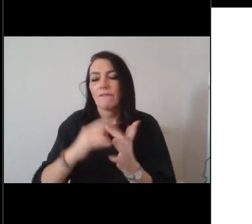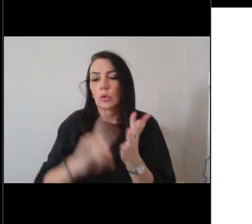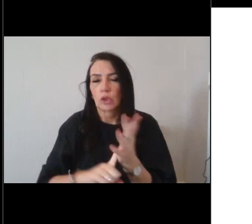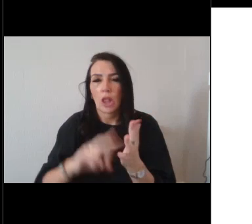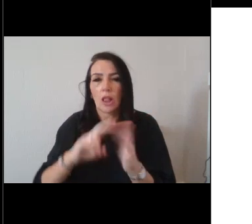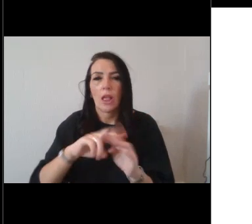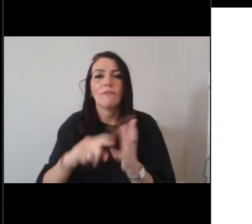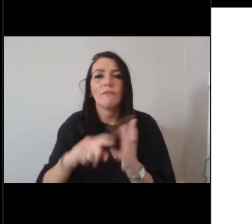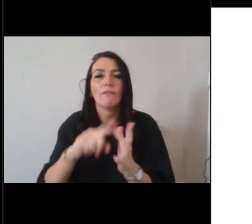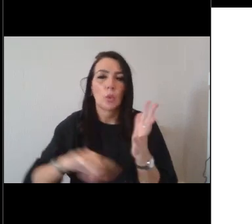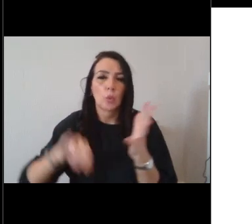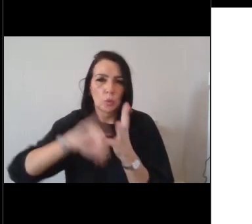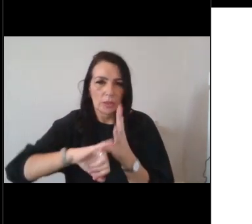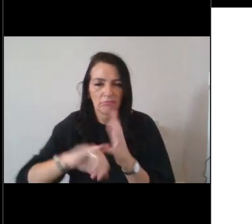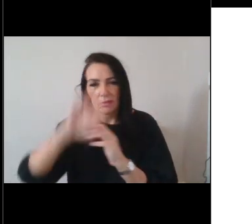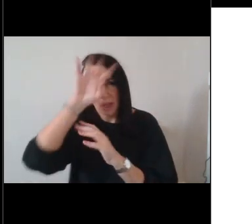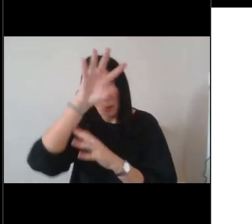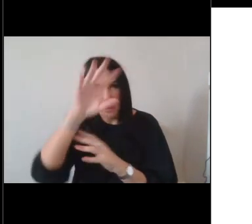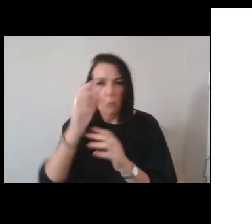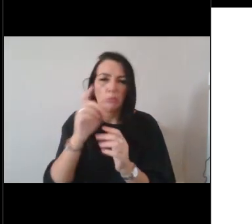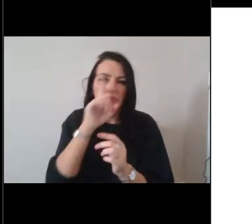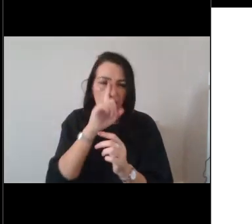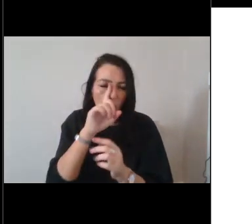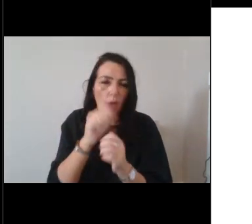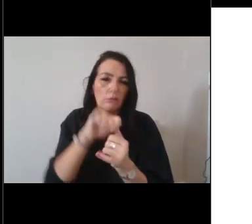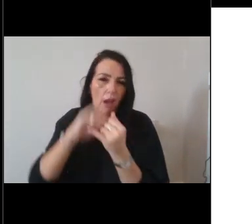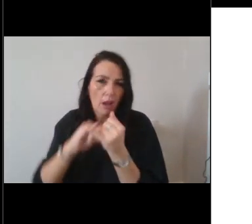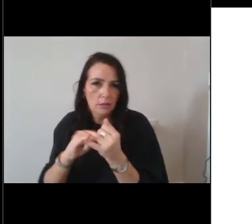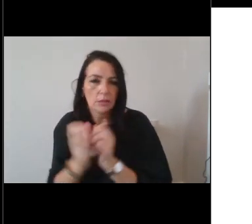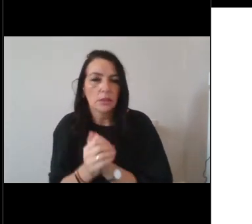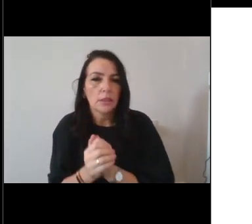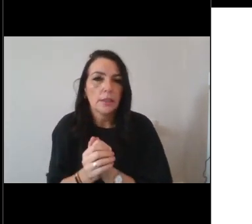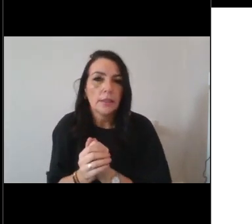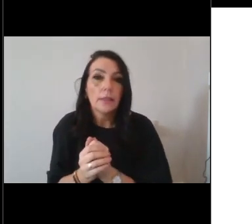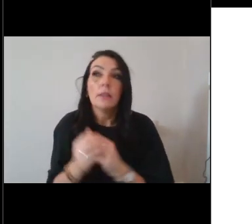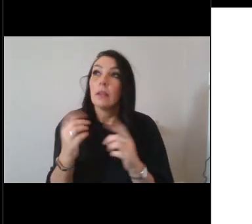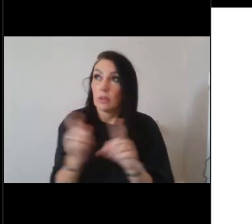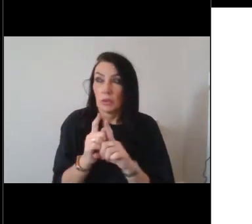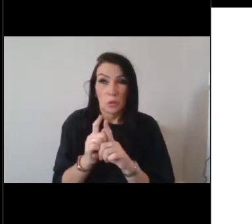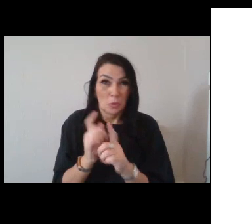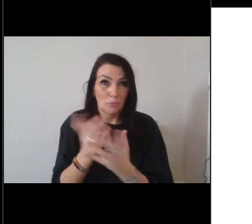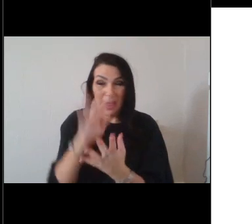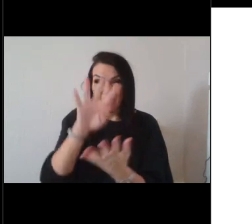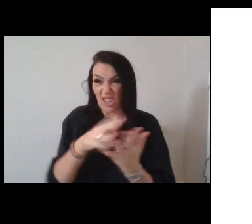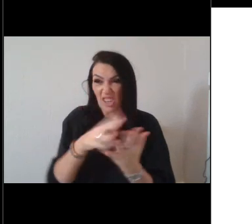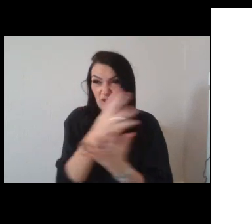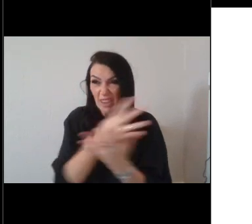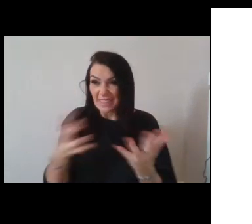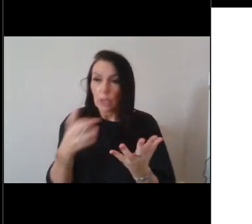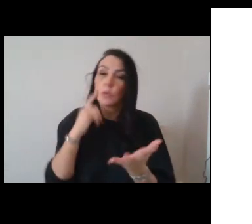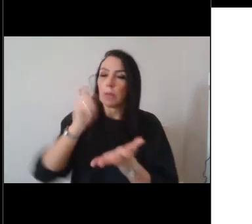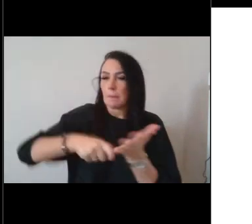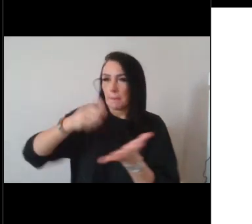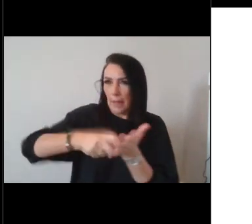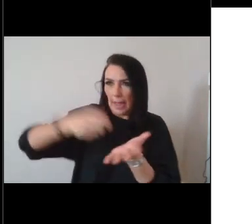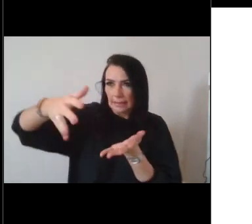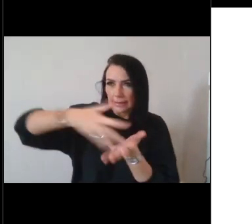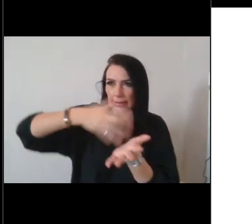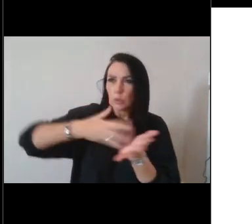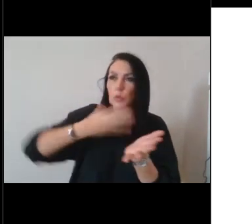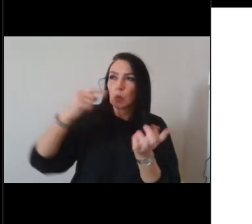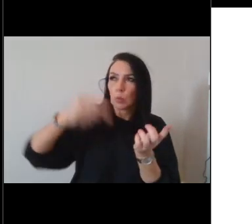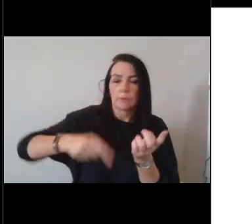longer. And if you can generate your own electricity, then you're not buying as much from the grid. So really it's a win-win. Next slide, please,